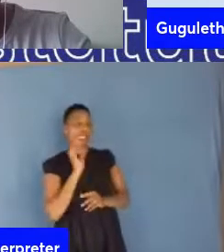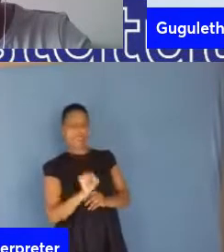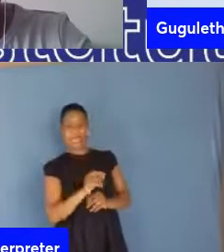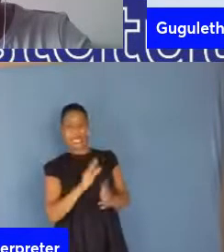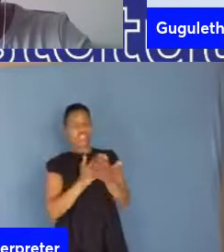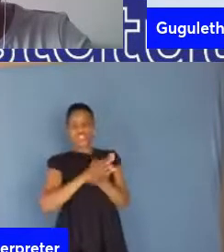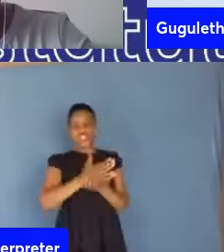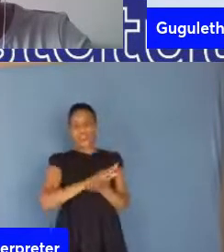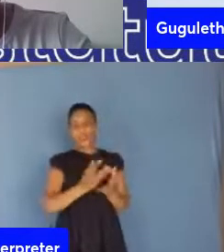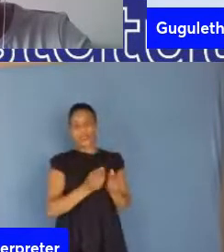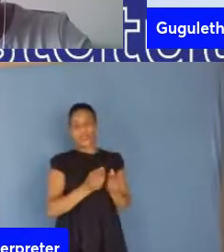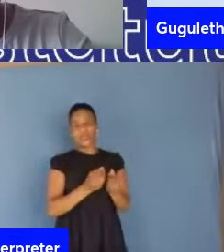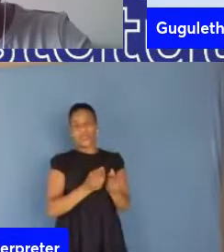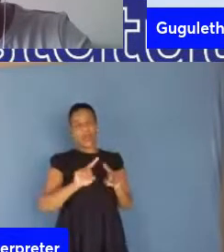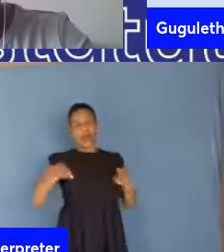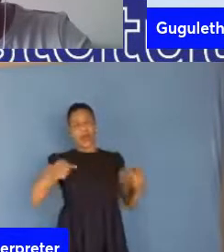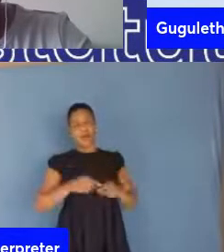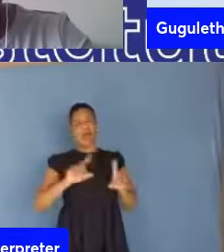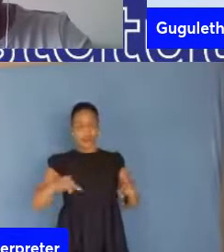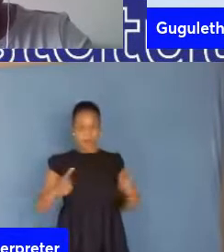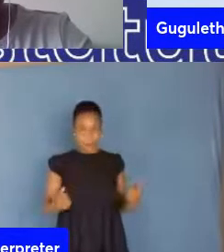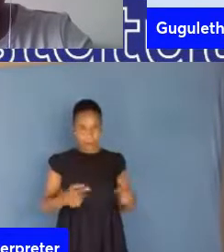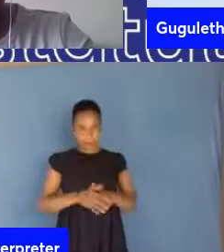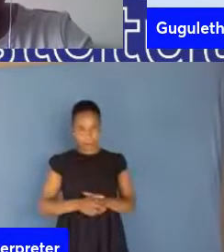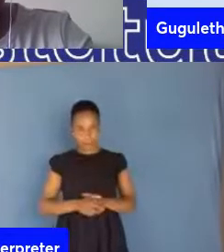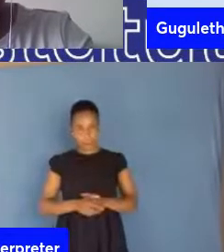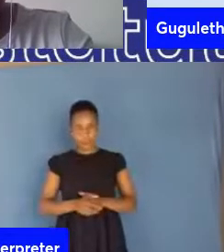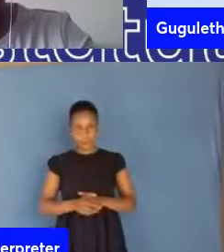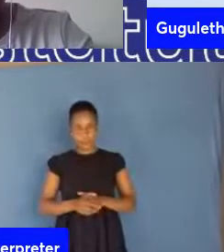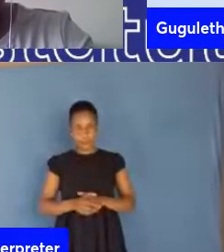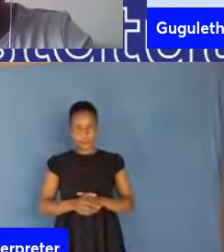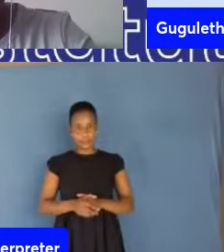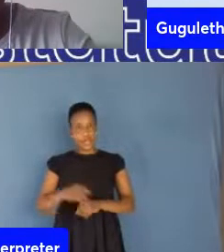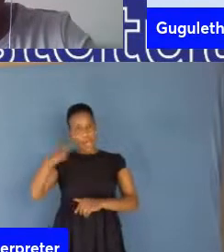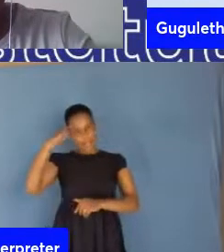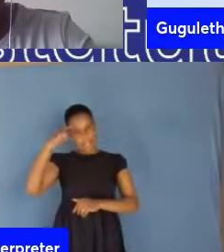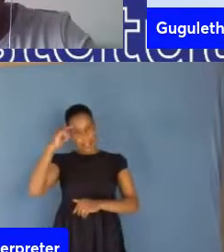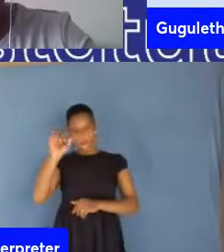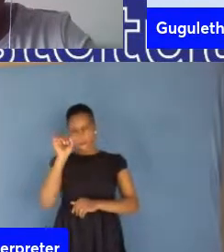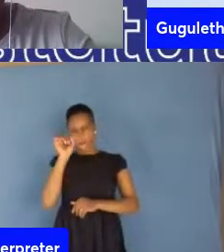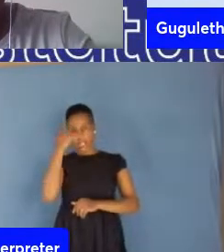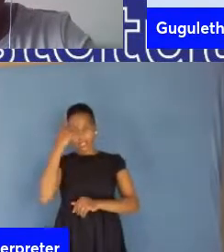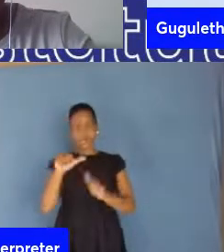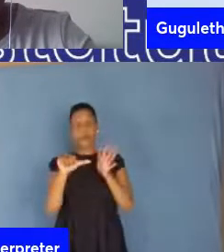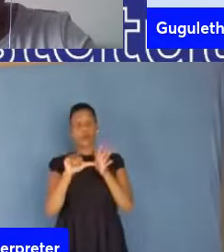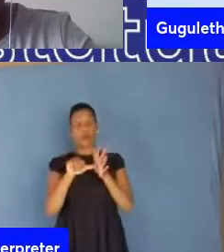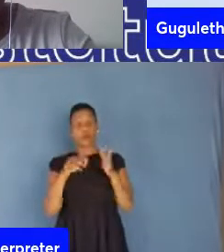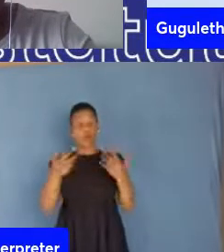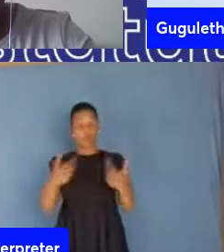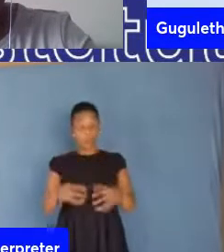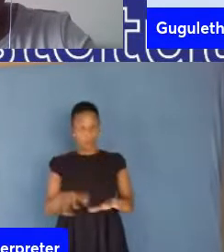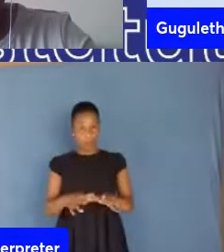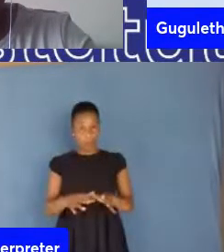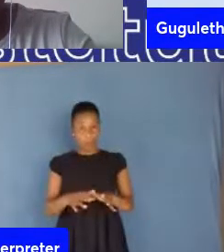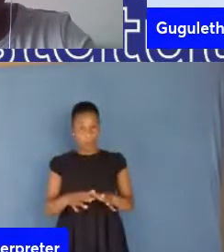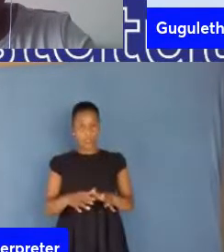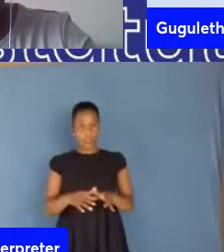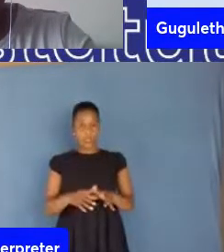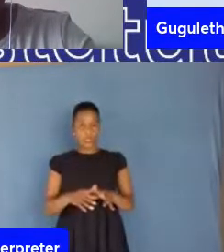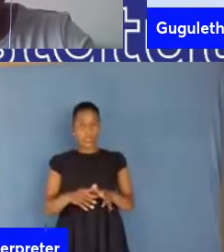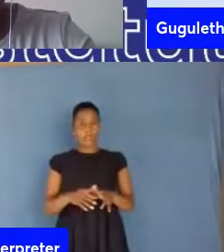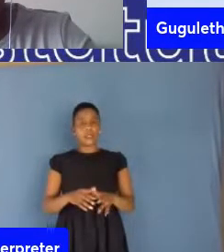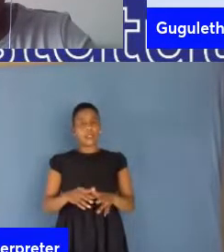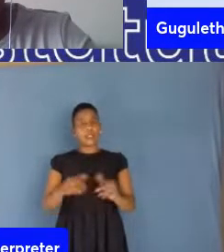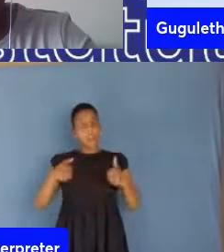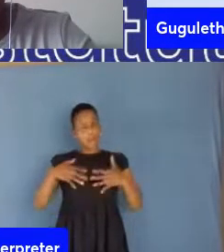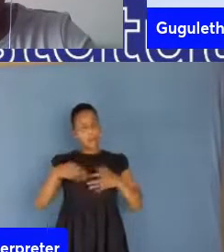or the girl. So I think firstly, it is important, and I think that the conceptual work on consent is